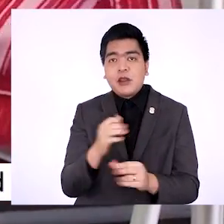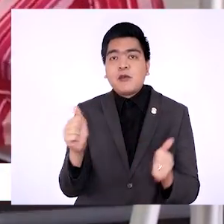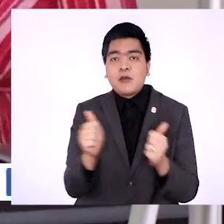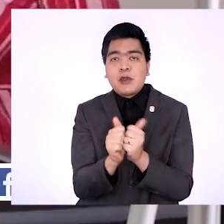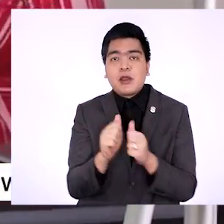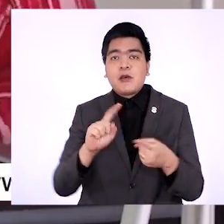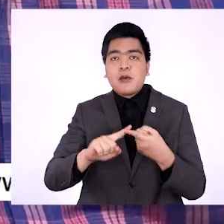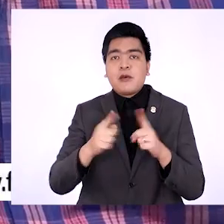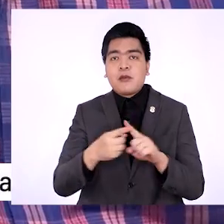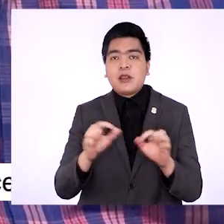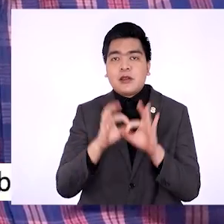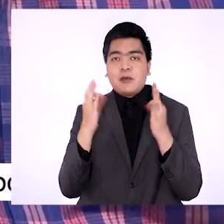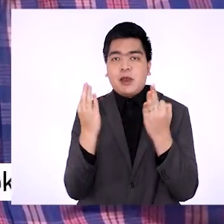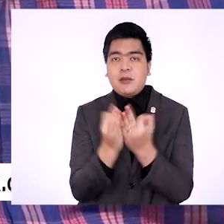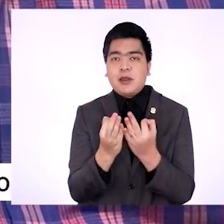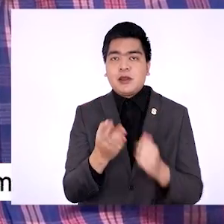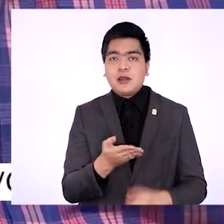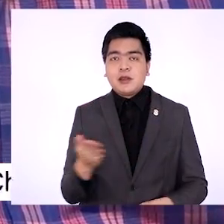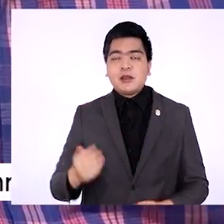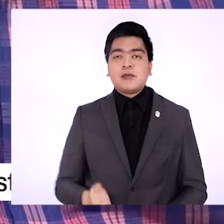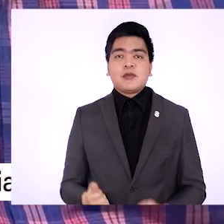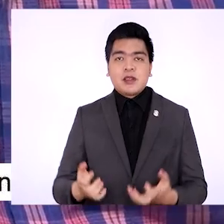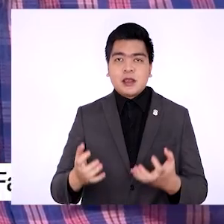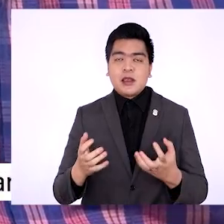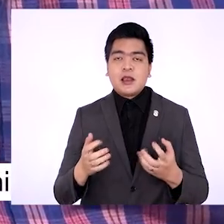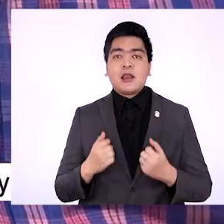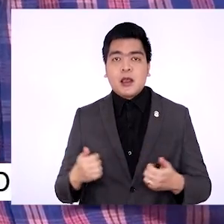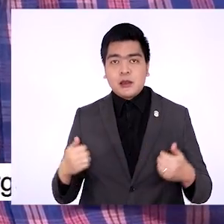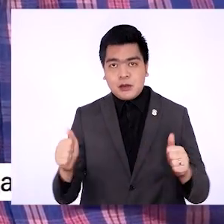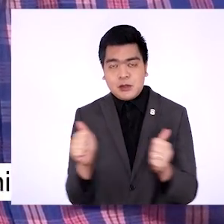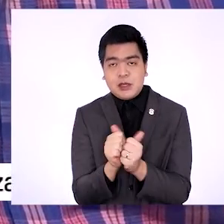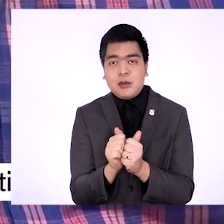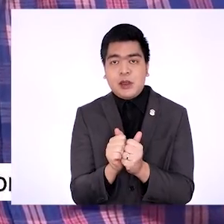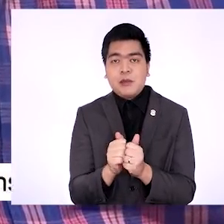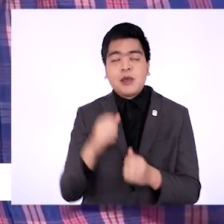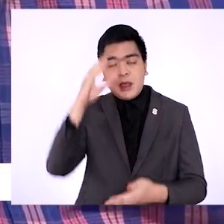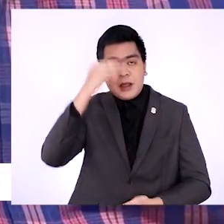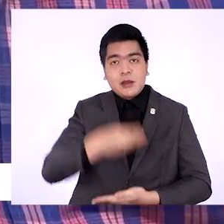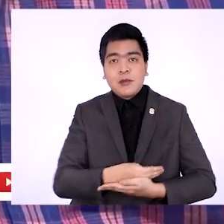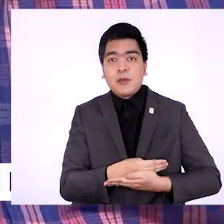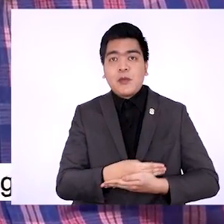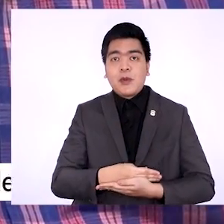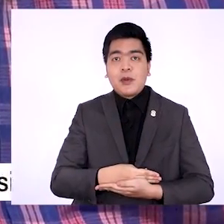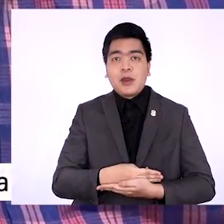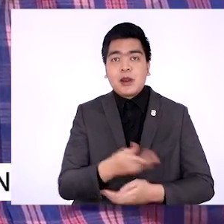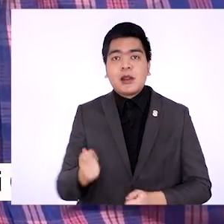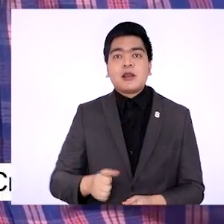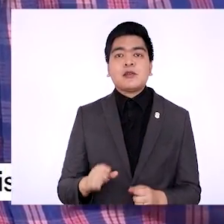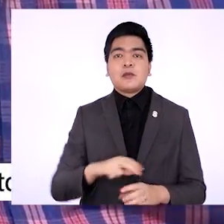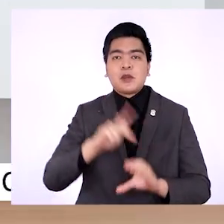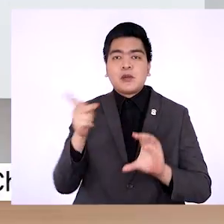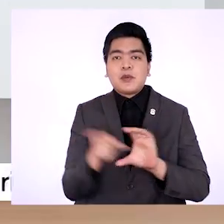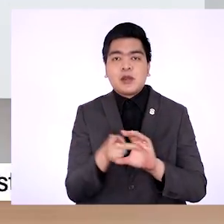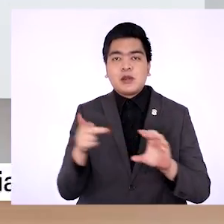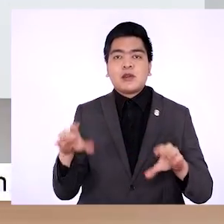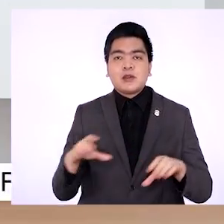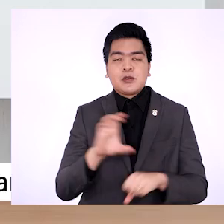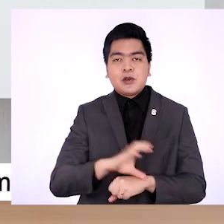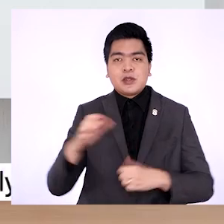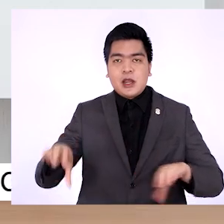friends. Moreover, we also want our son, Hans, to be with us in participating church activities as he grows